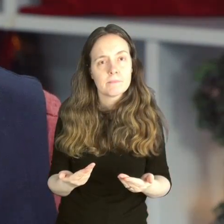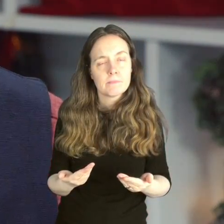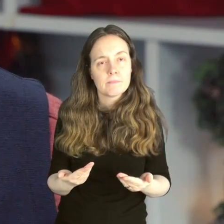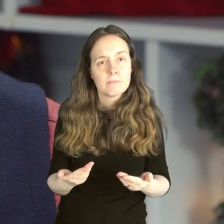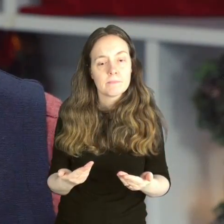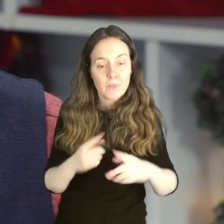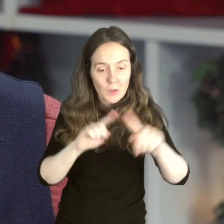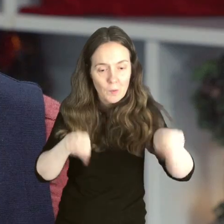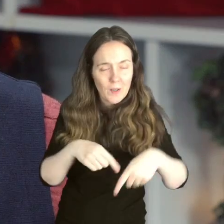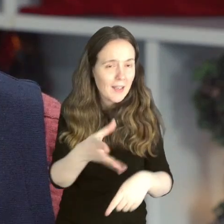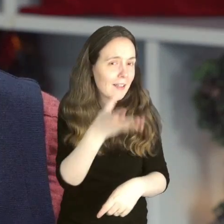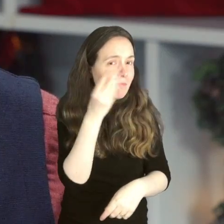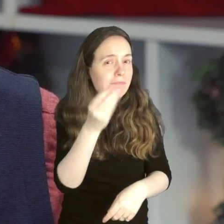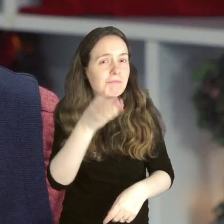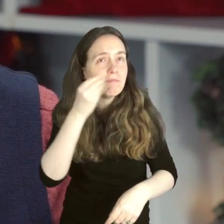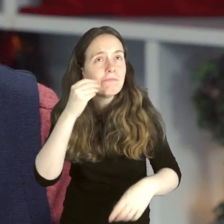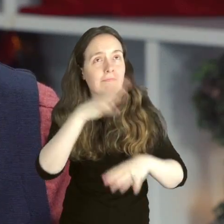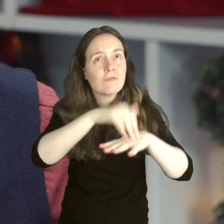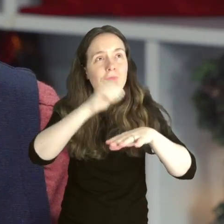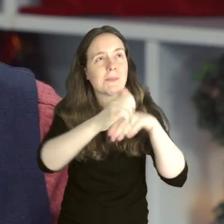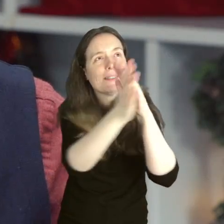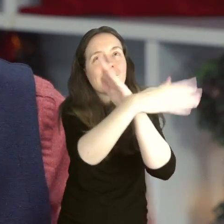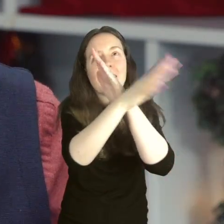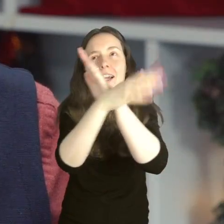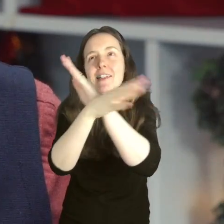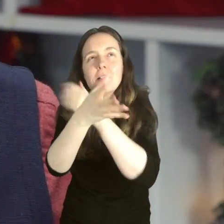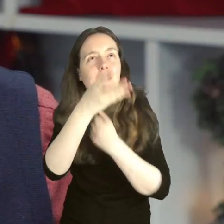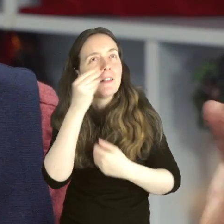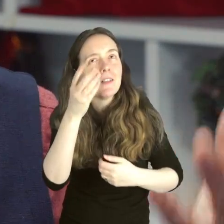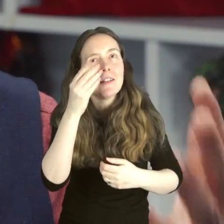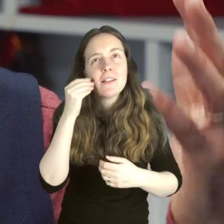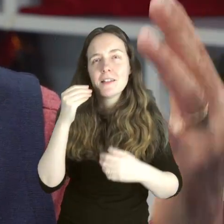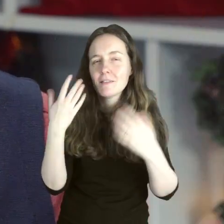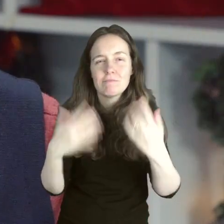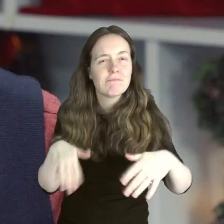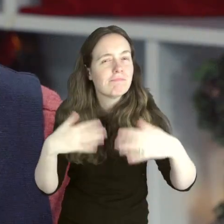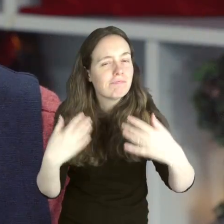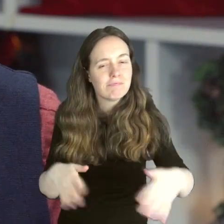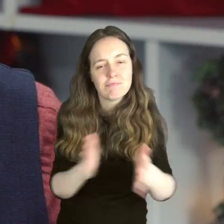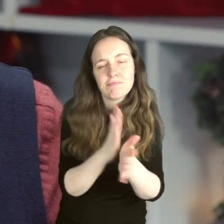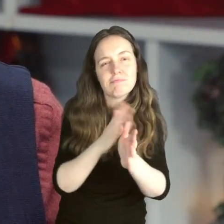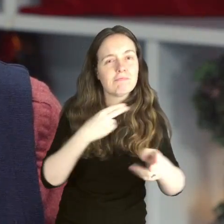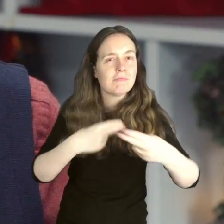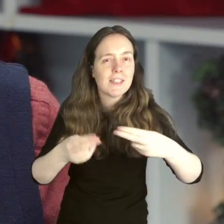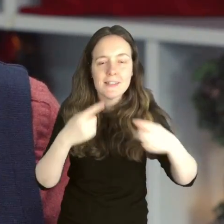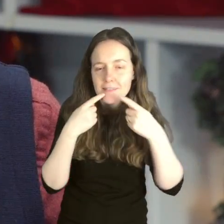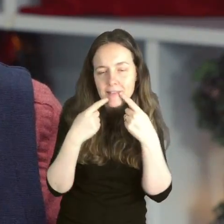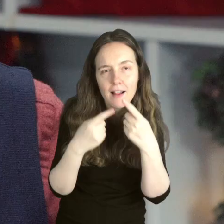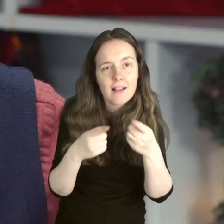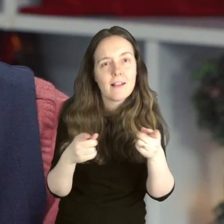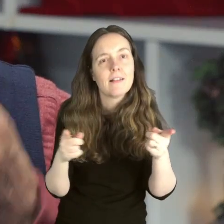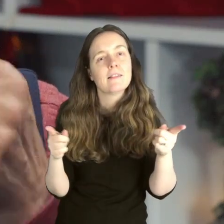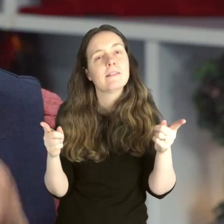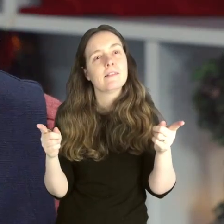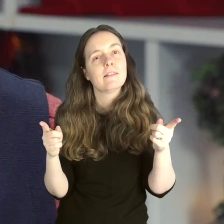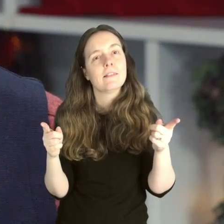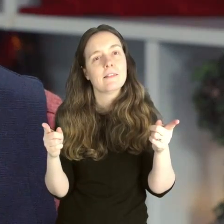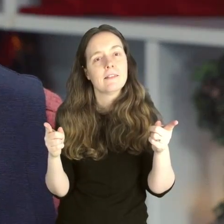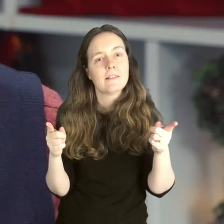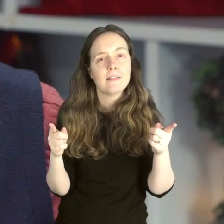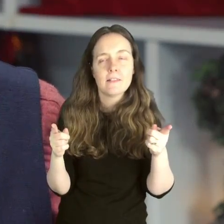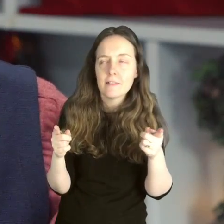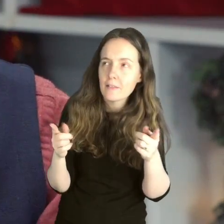We hear the Christmas angels, the great glad tidings tell. O